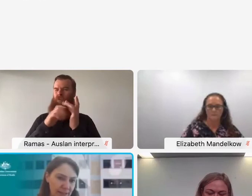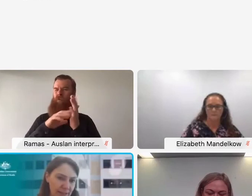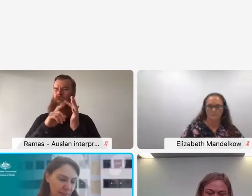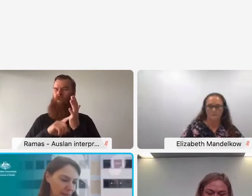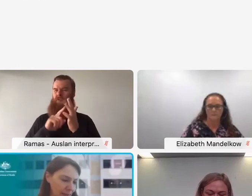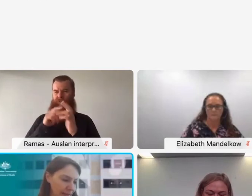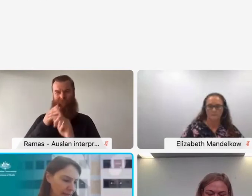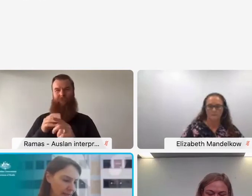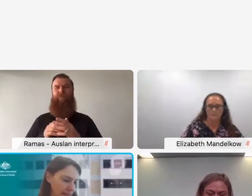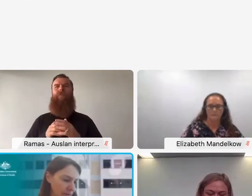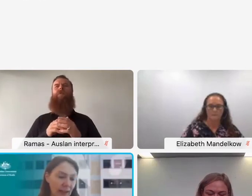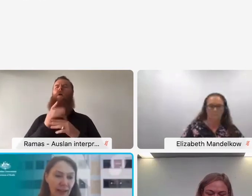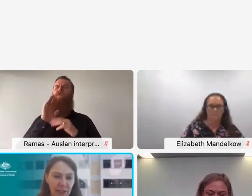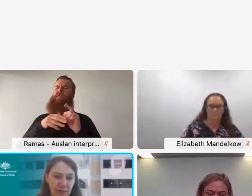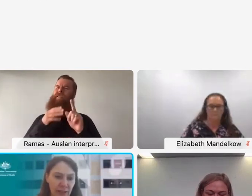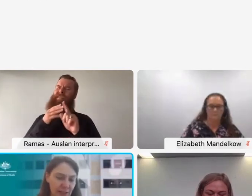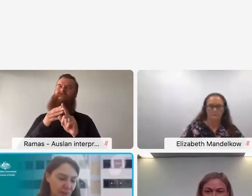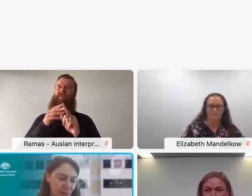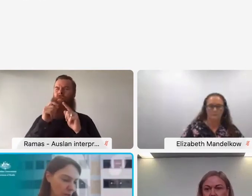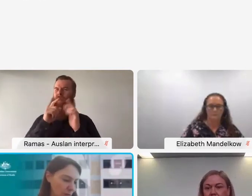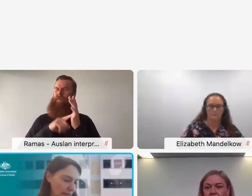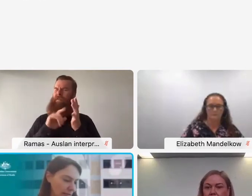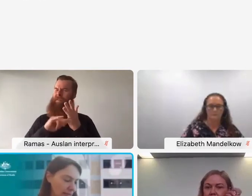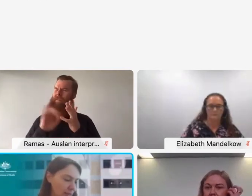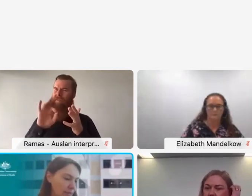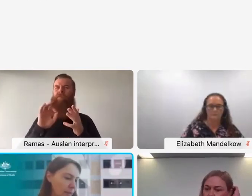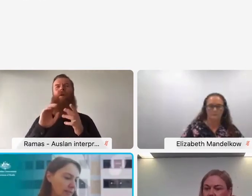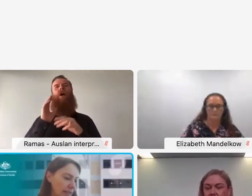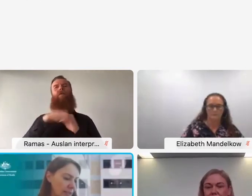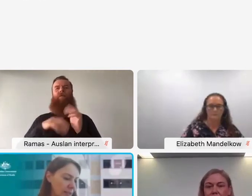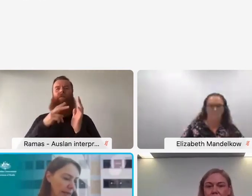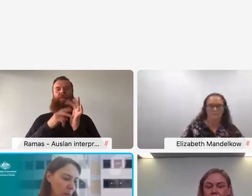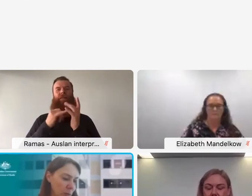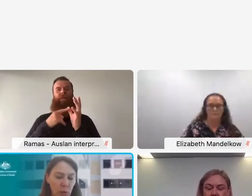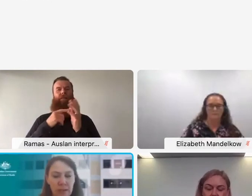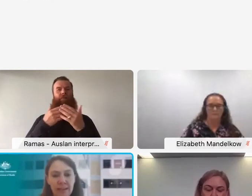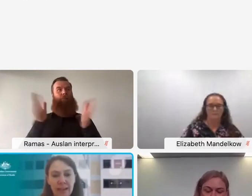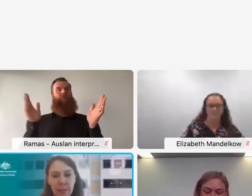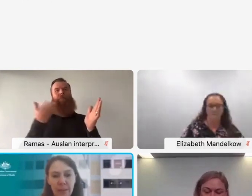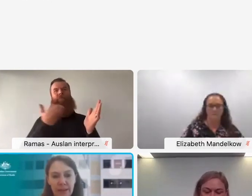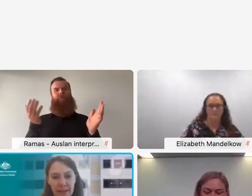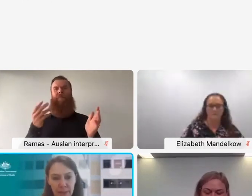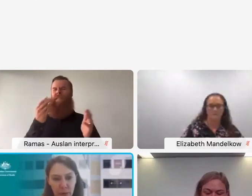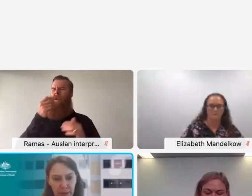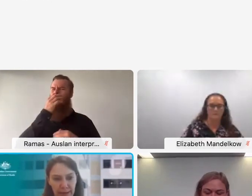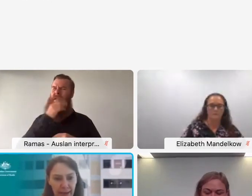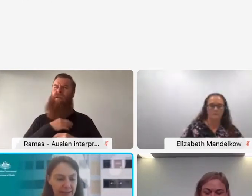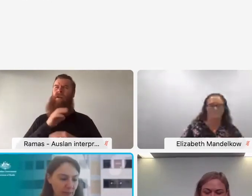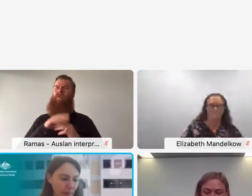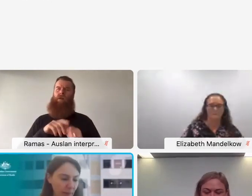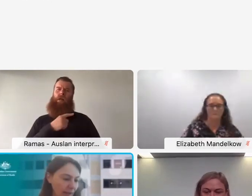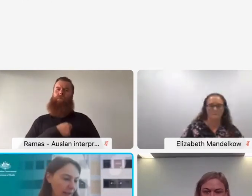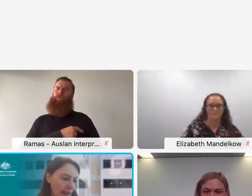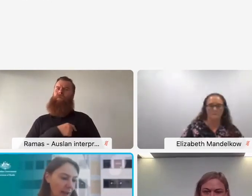Labour Scheme and in regards to visas more generally. But someone's asked about, well, what is the commitment that the employee has